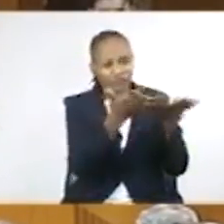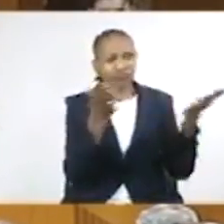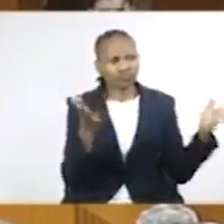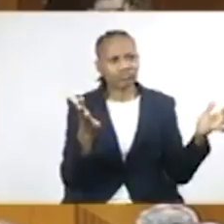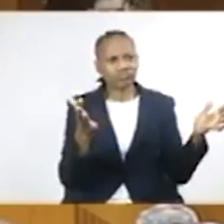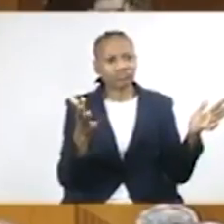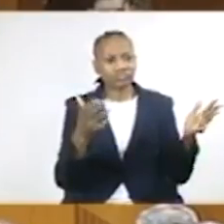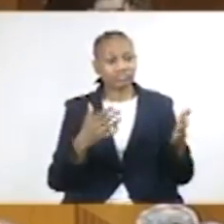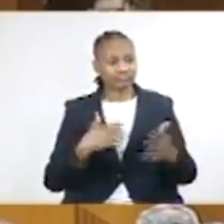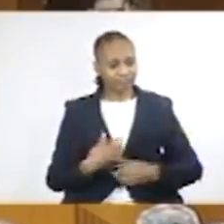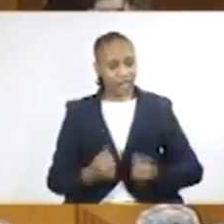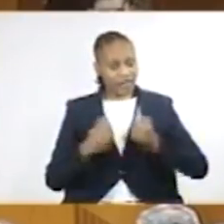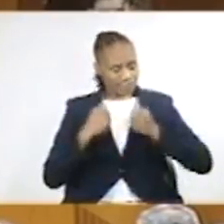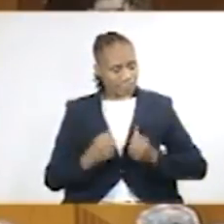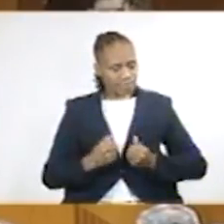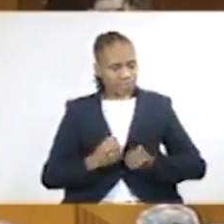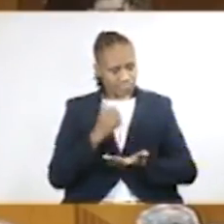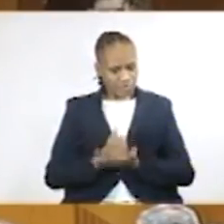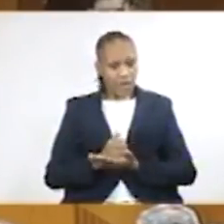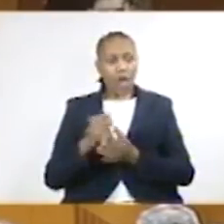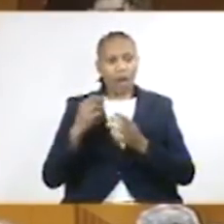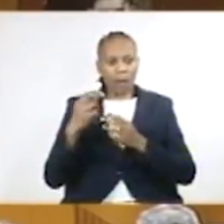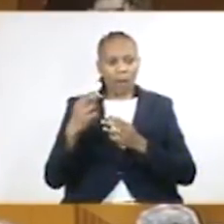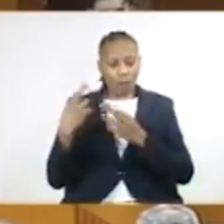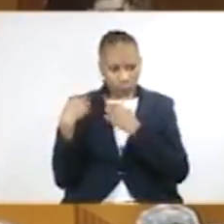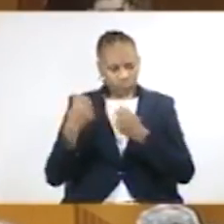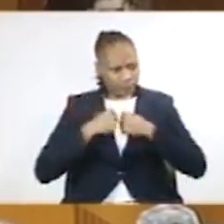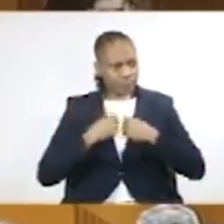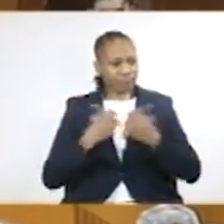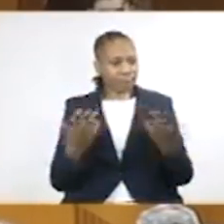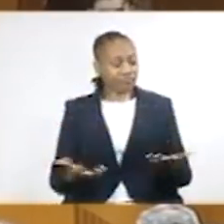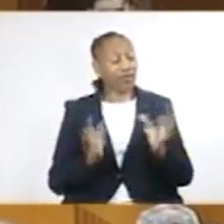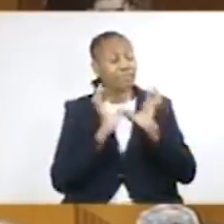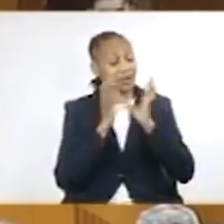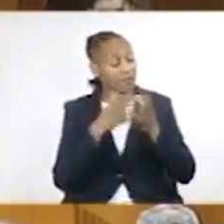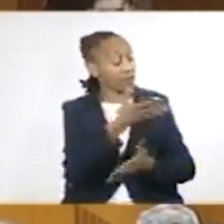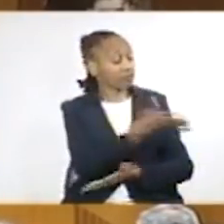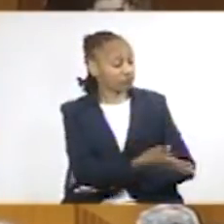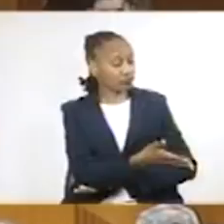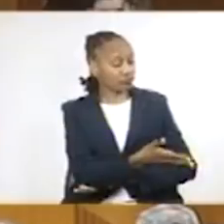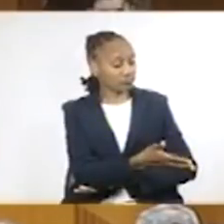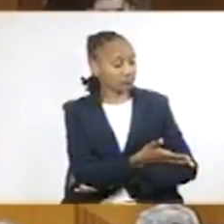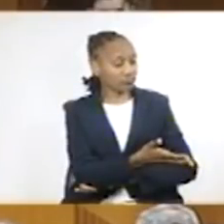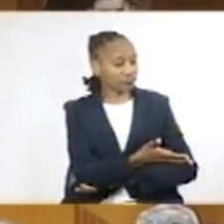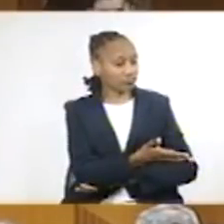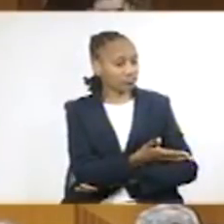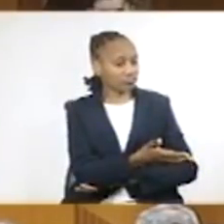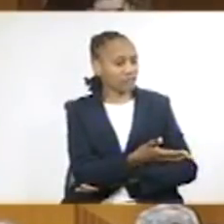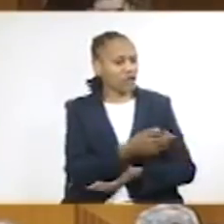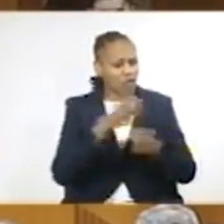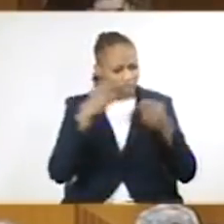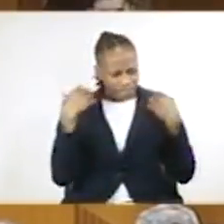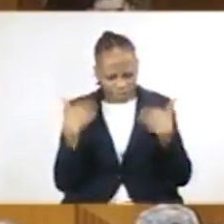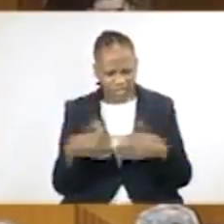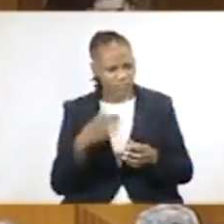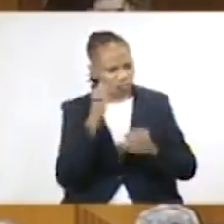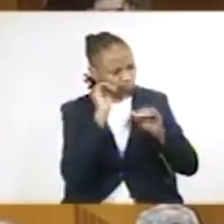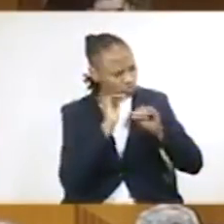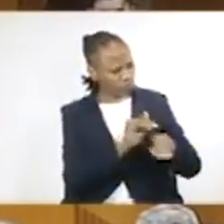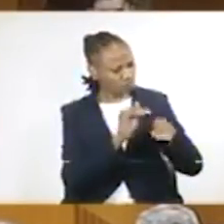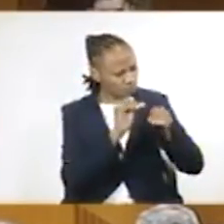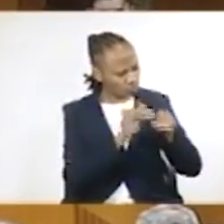Honorable Malema. Order, members. Point of order, Chair. Order, Chair. Point of